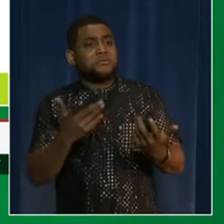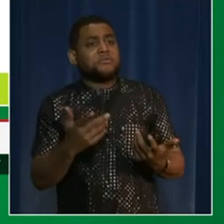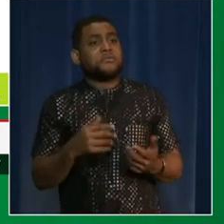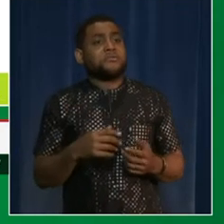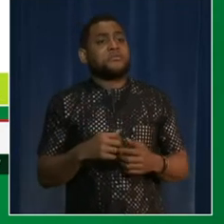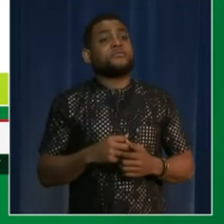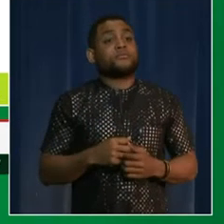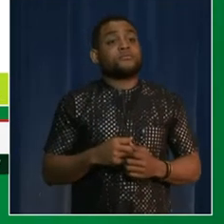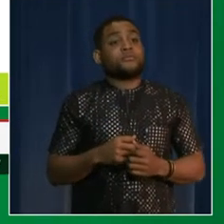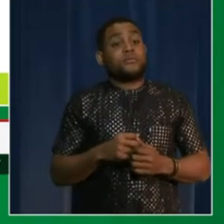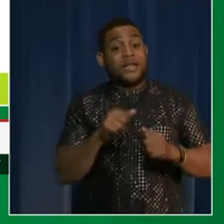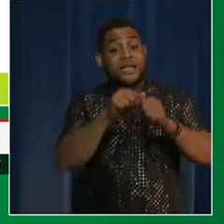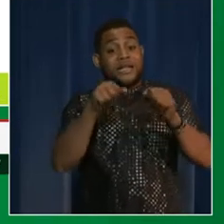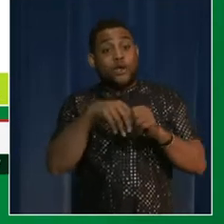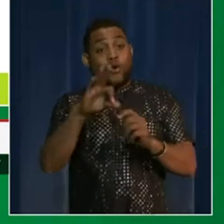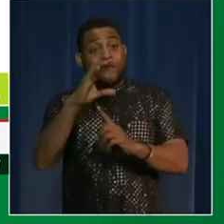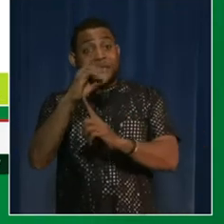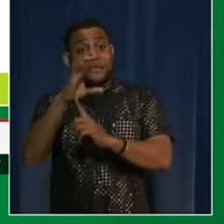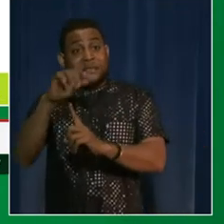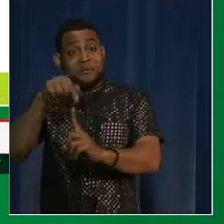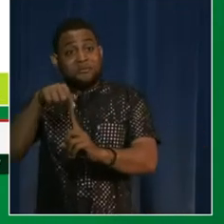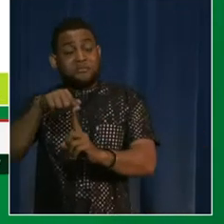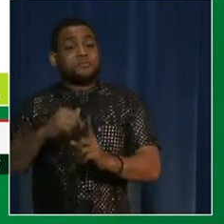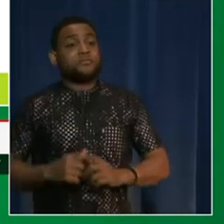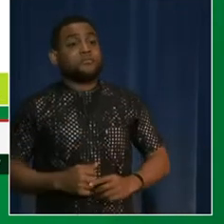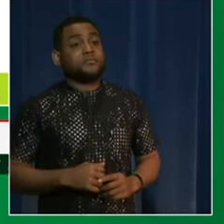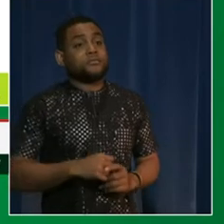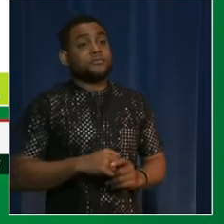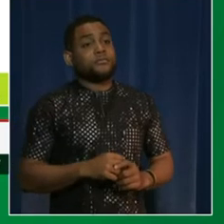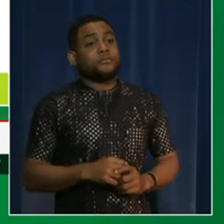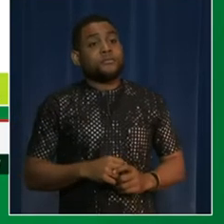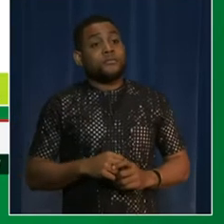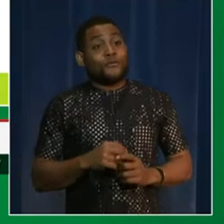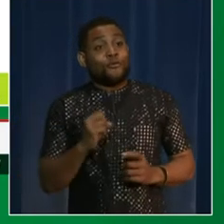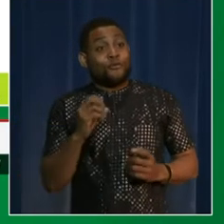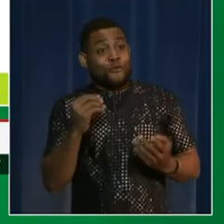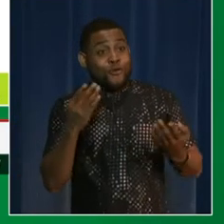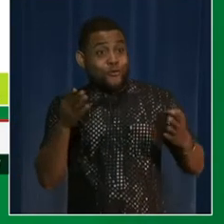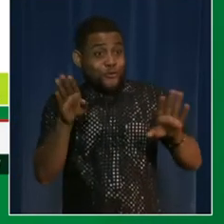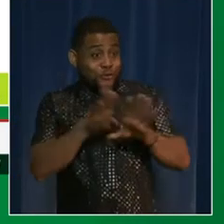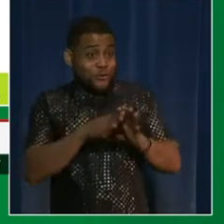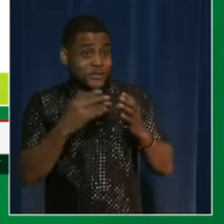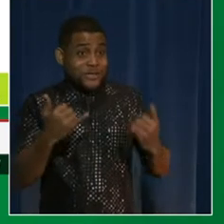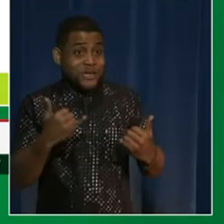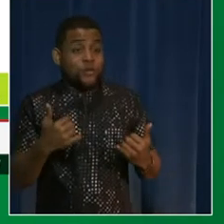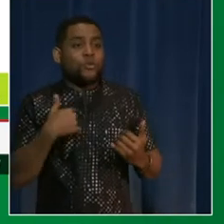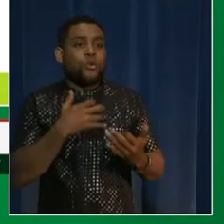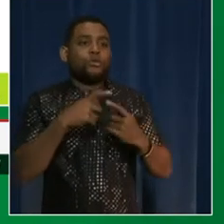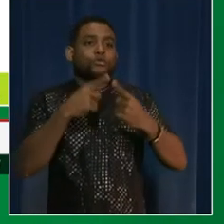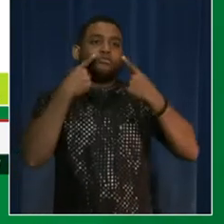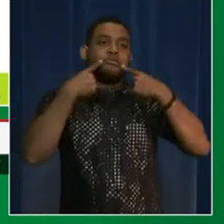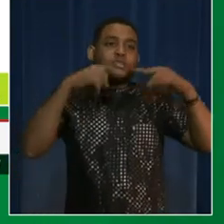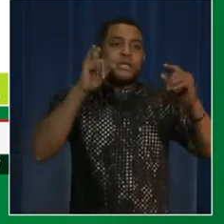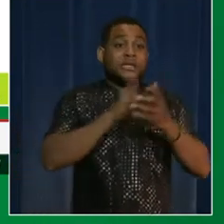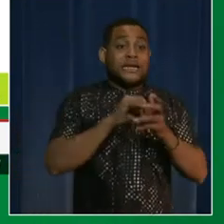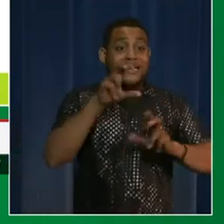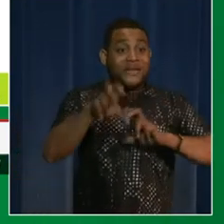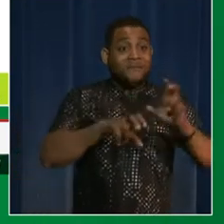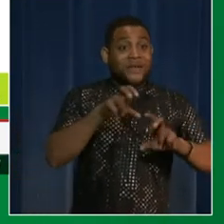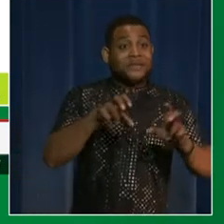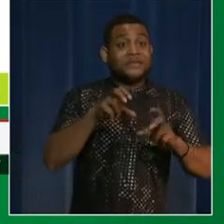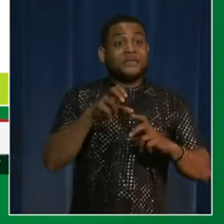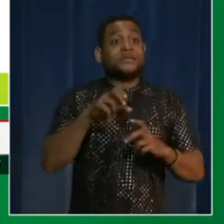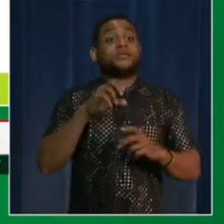then closing, hopefully today, we want to announce that we have invested in Shiloh Baptist Church